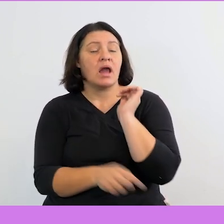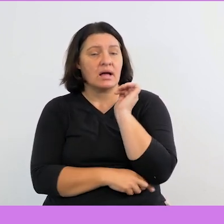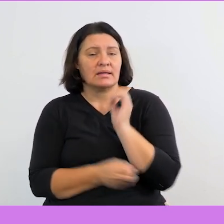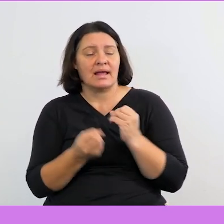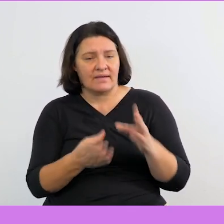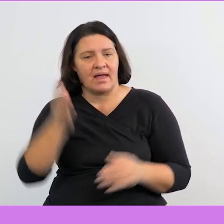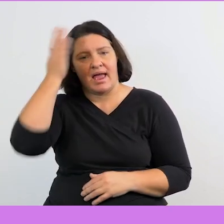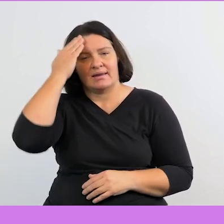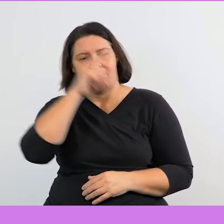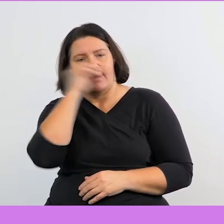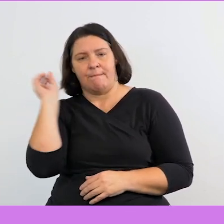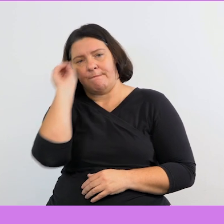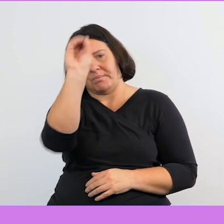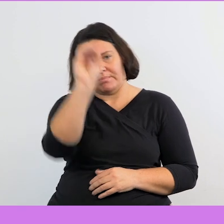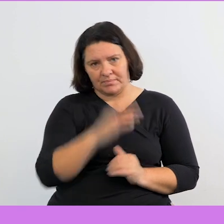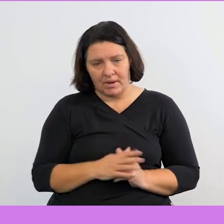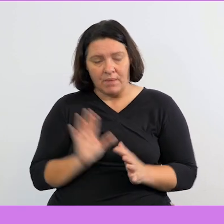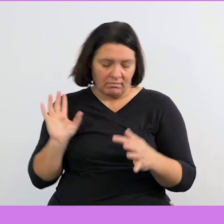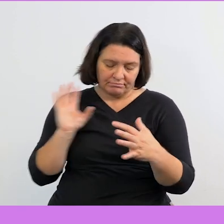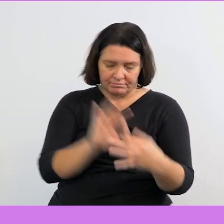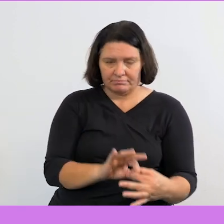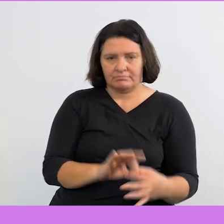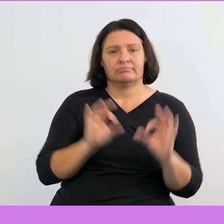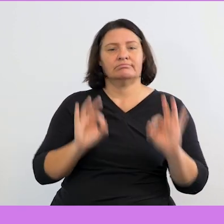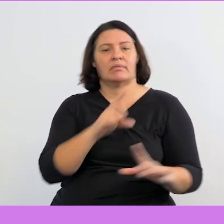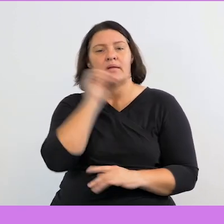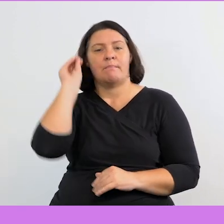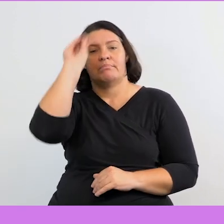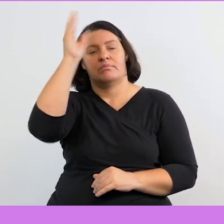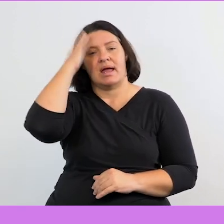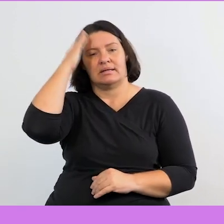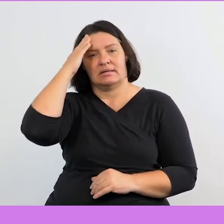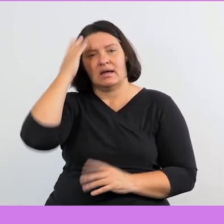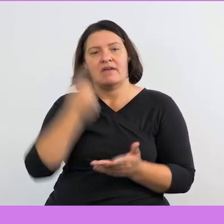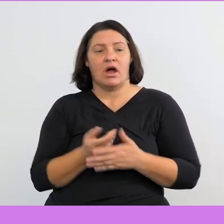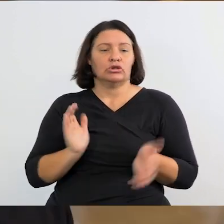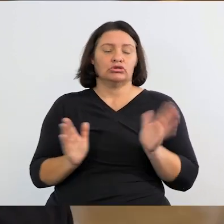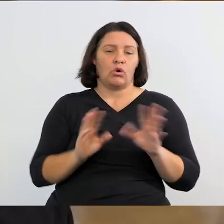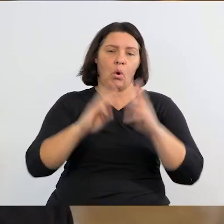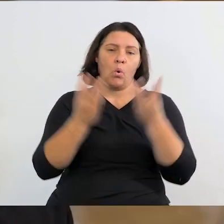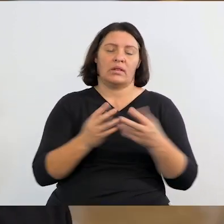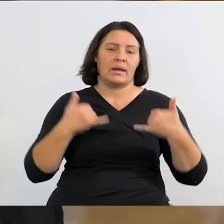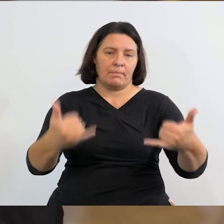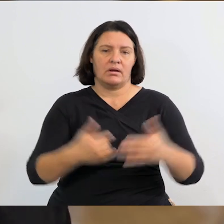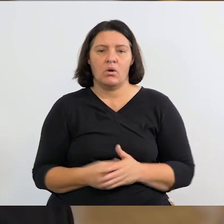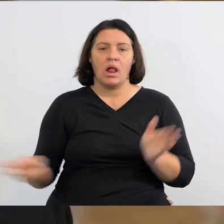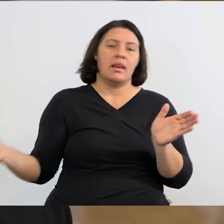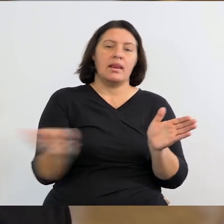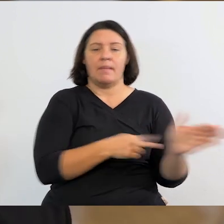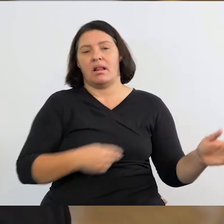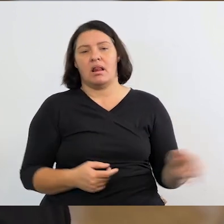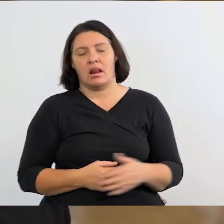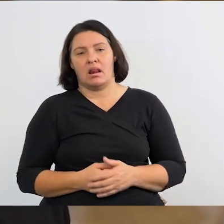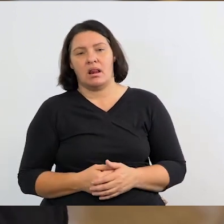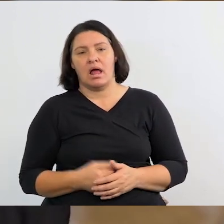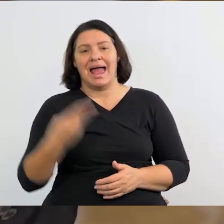your graph a heading. Remember, it must be an appropriate heading. If your graph is about Soccer World Cup, there's no use you're going to label